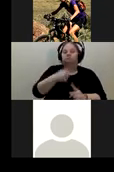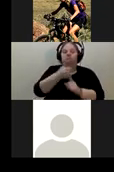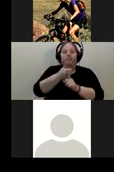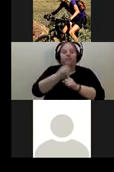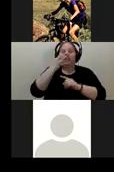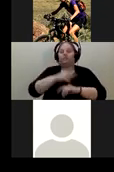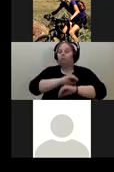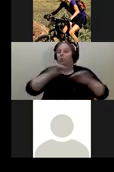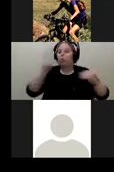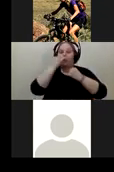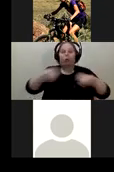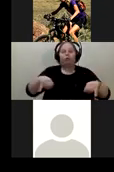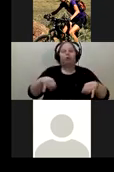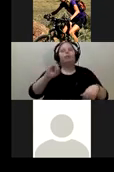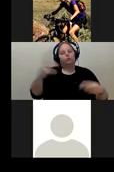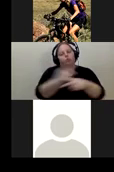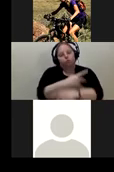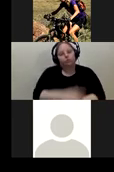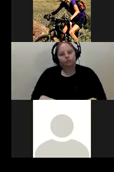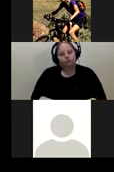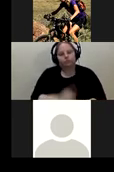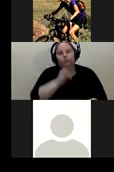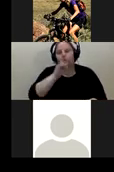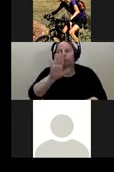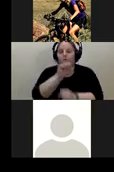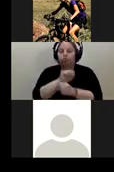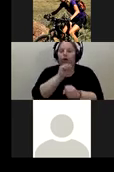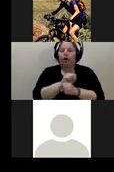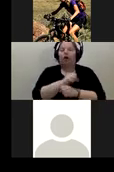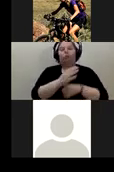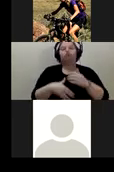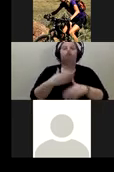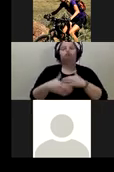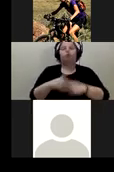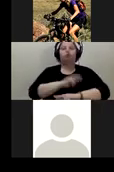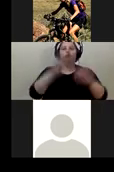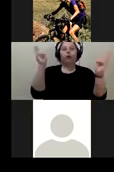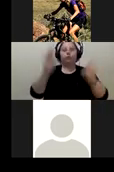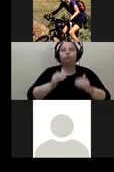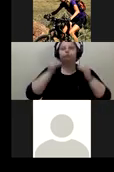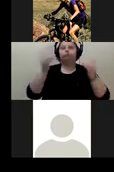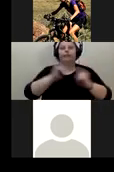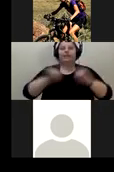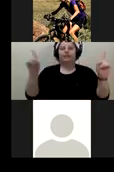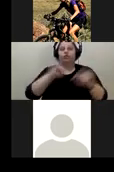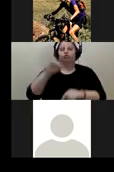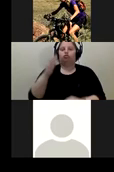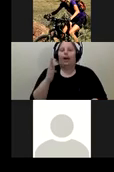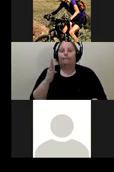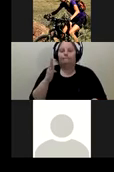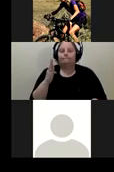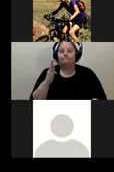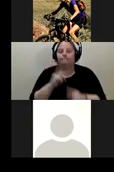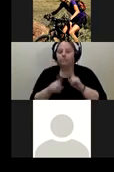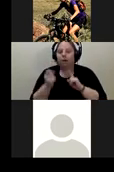them. It's being at the point of your job where you're ready to move on to a different position, and you